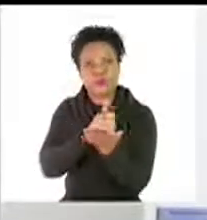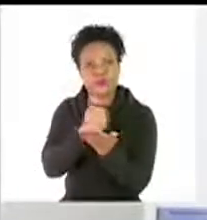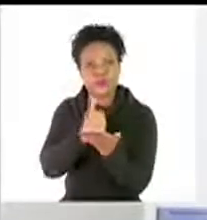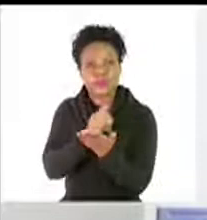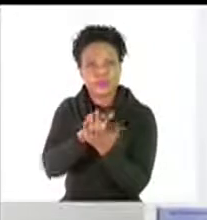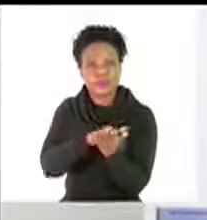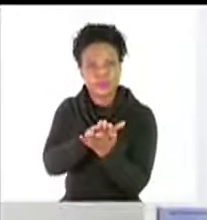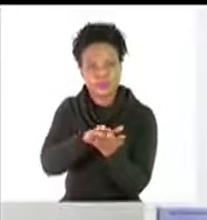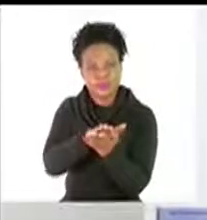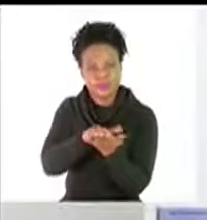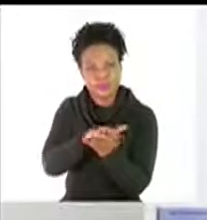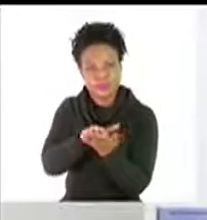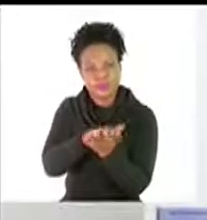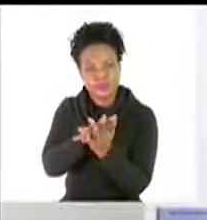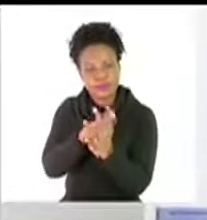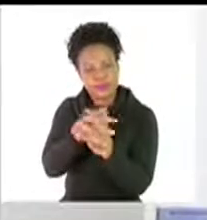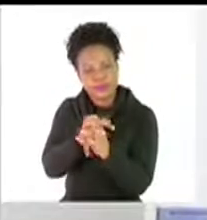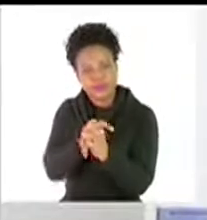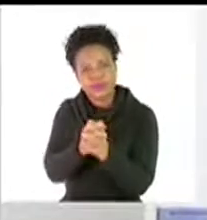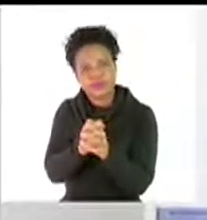outside, in between the fingers.